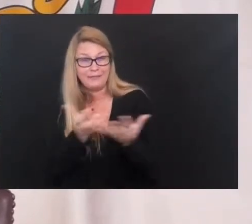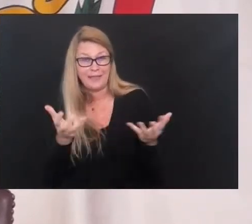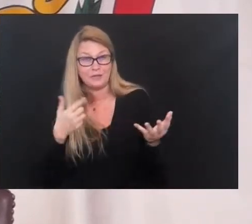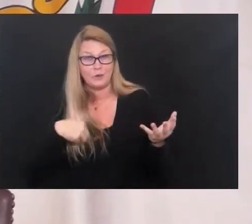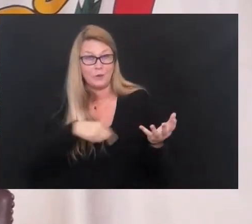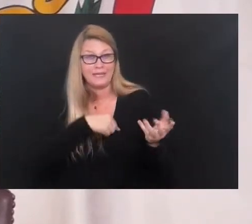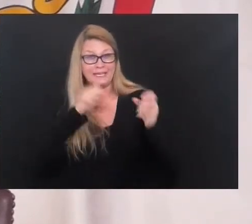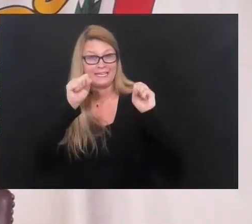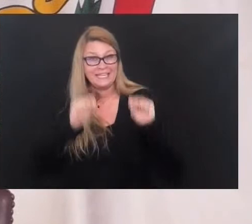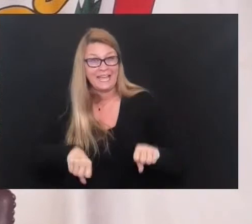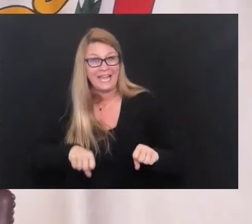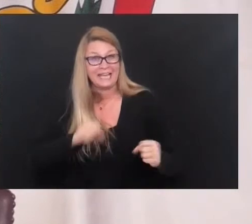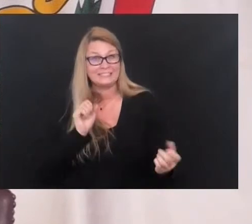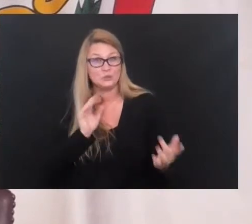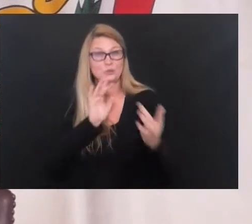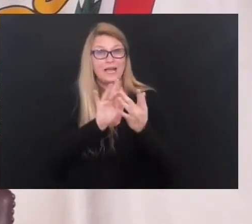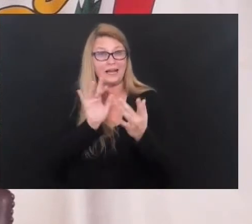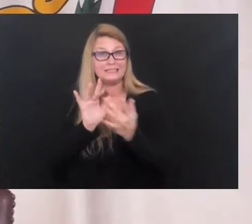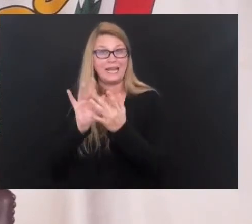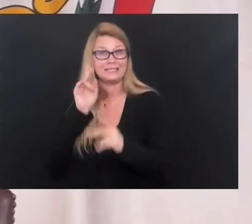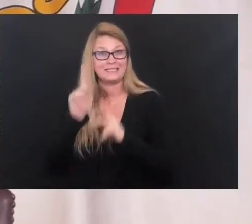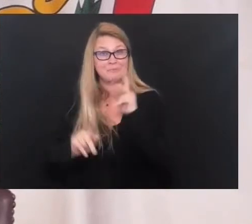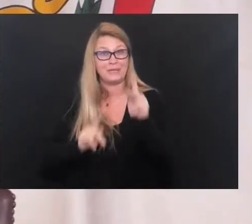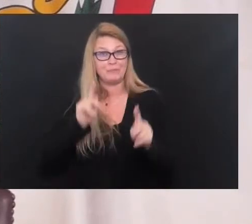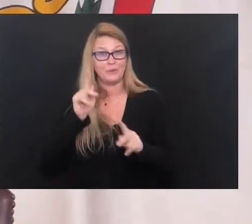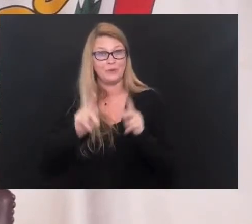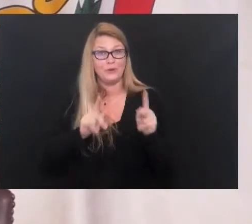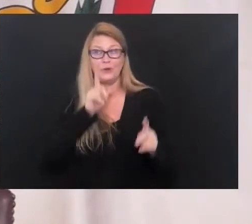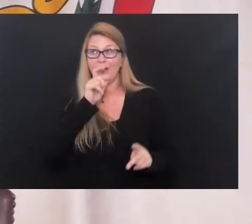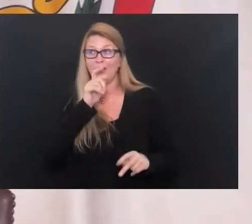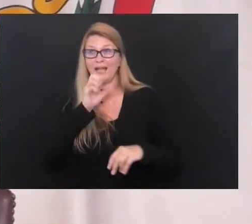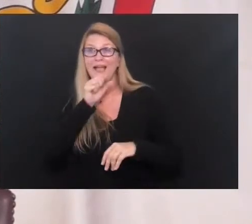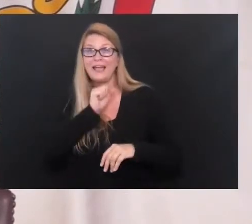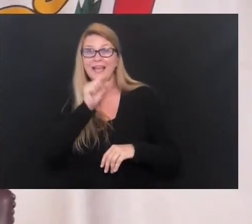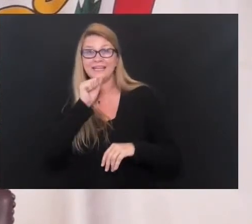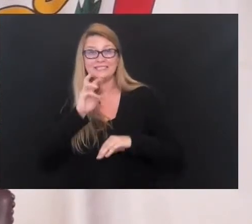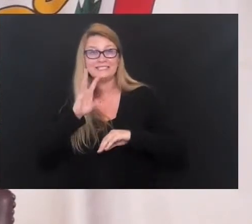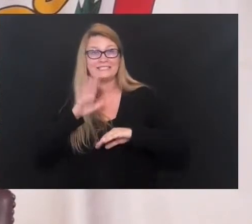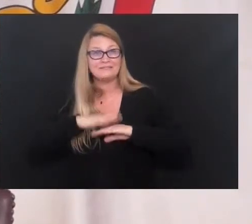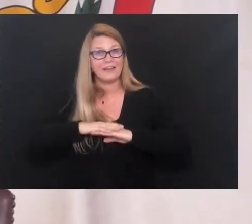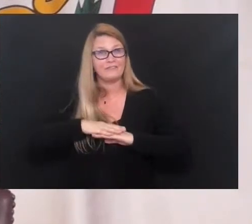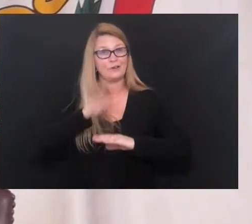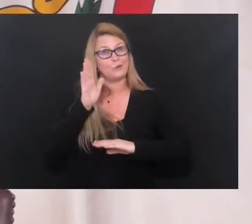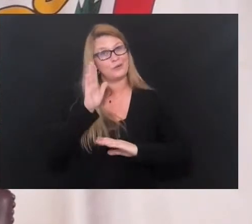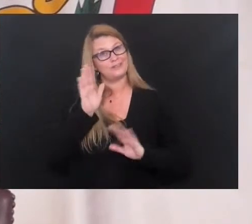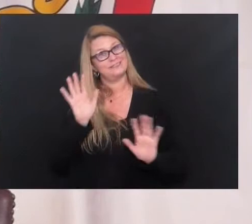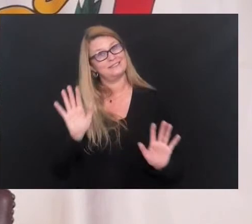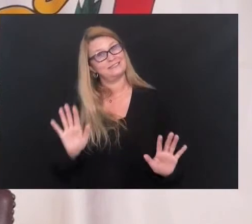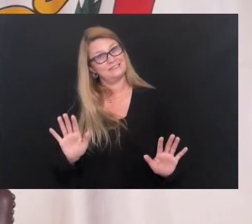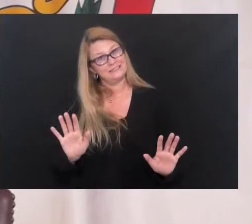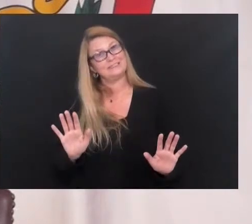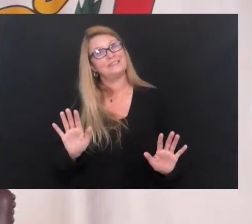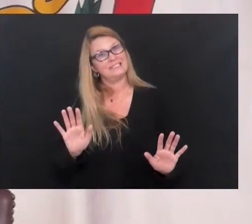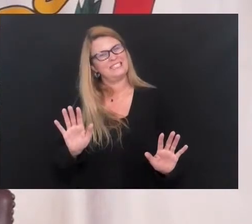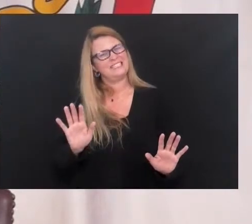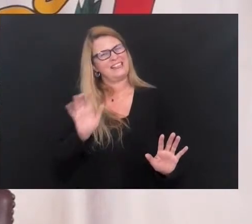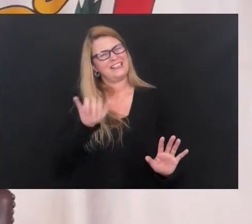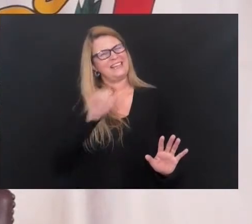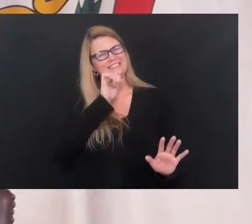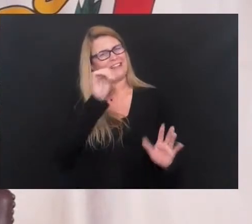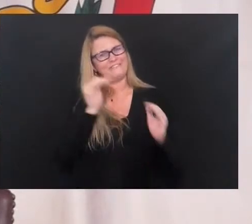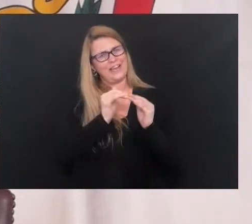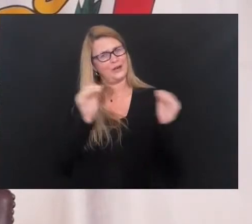capabilities to try to reach out to those that are 65 years of age and older is a little